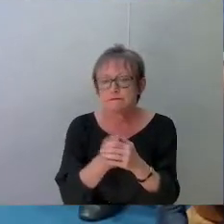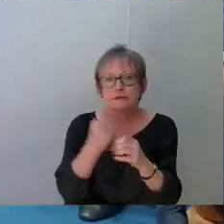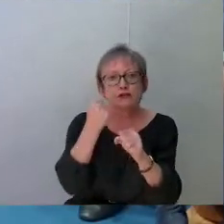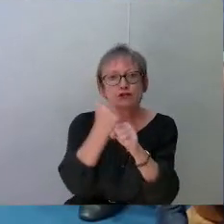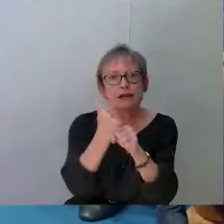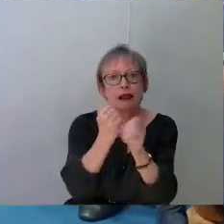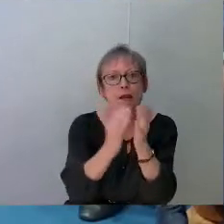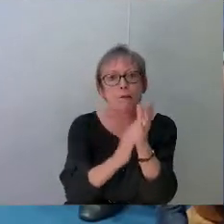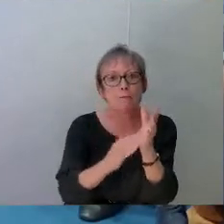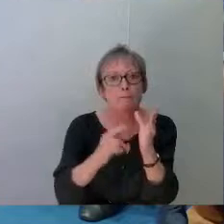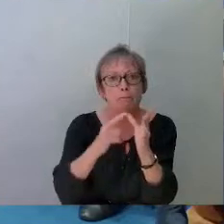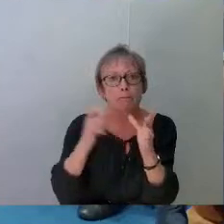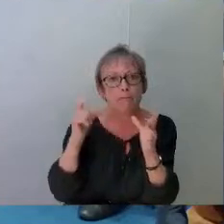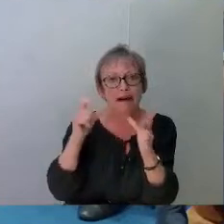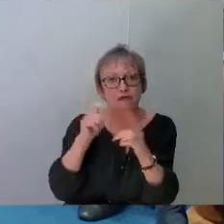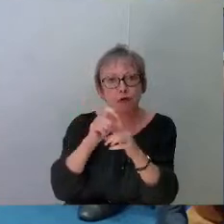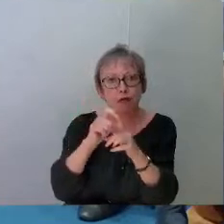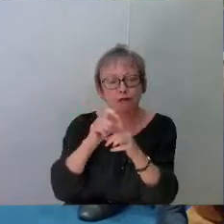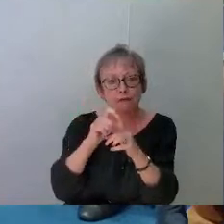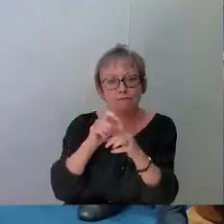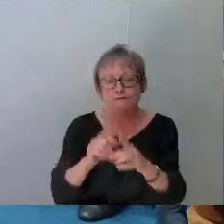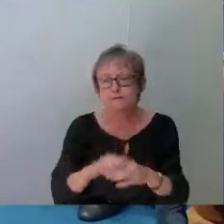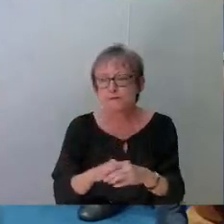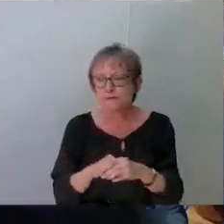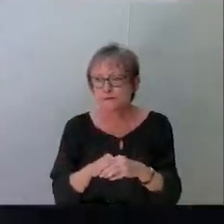Gillian MacDonald.